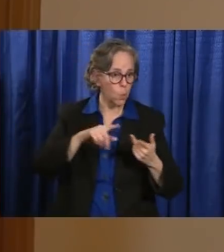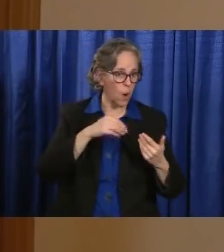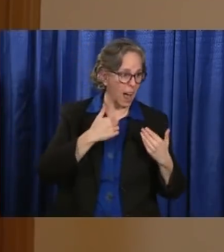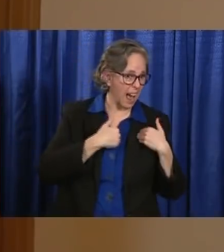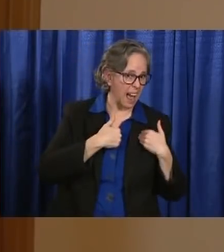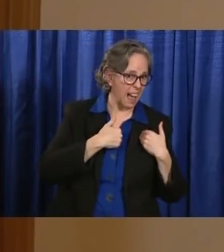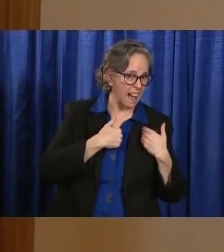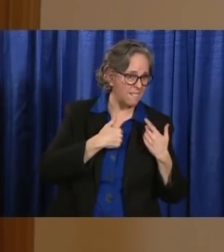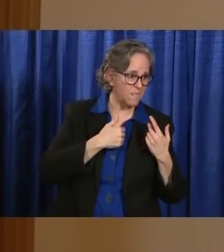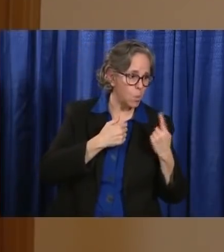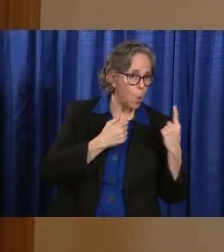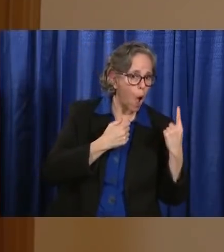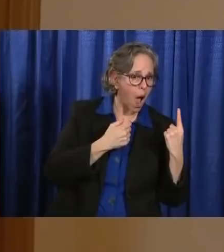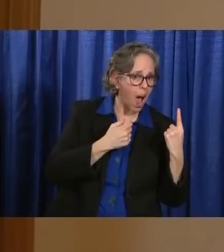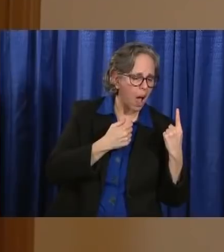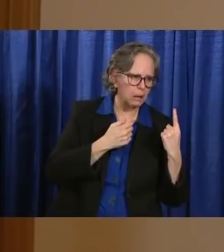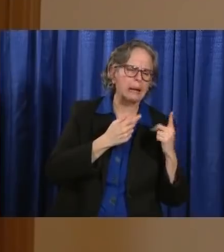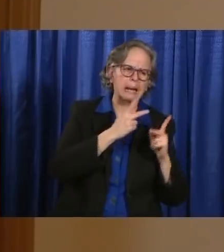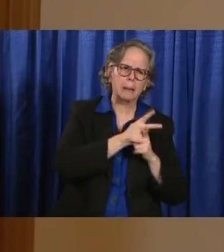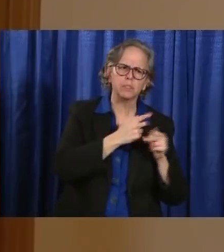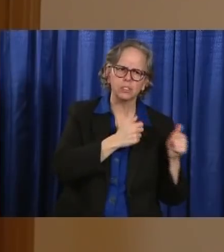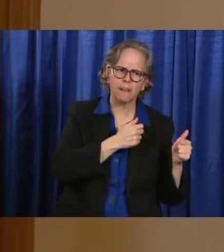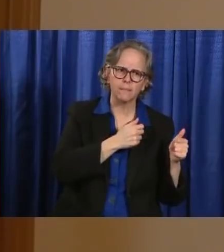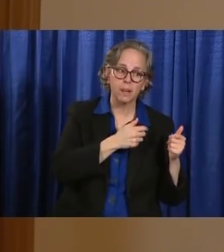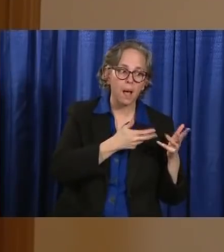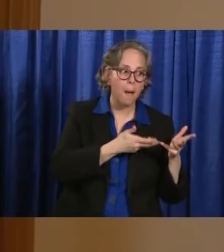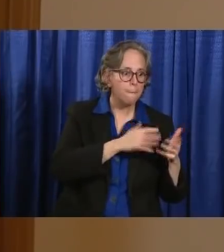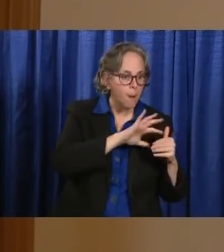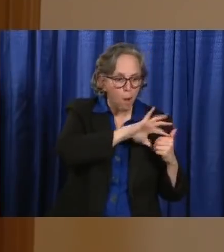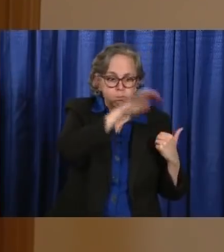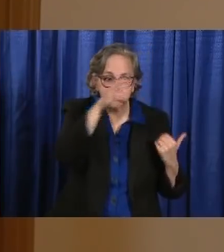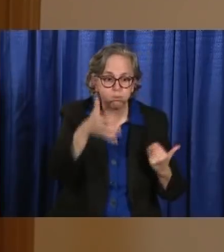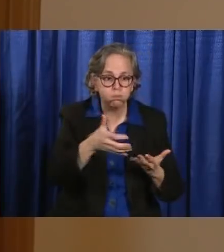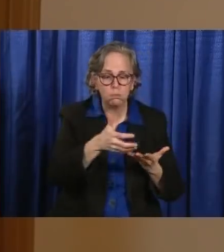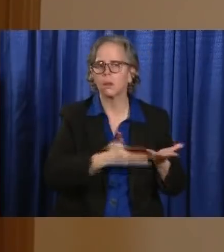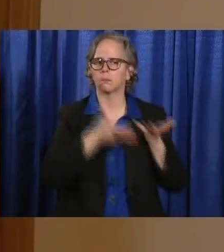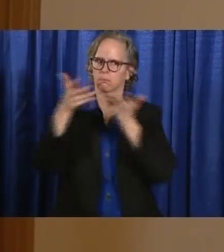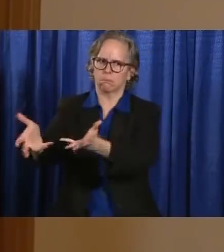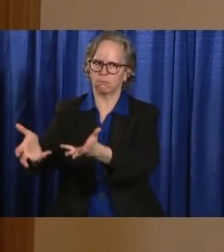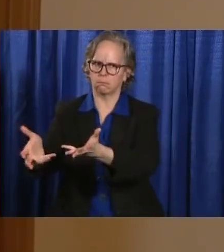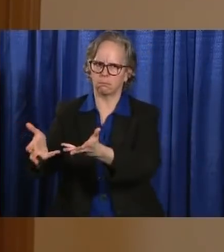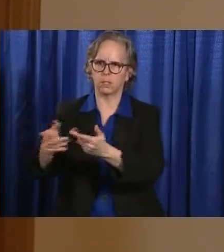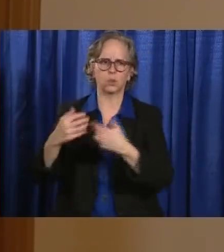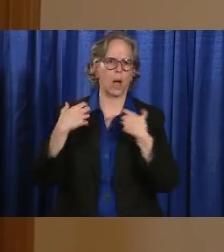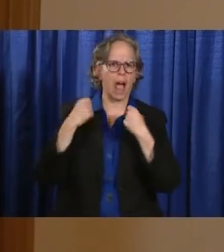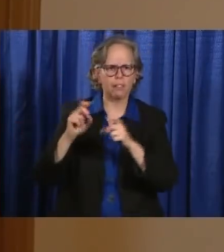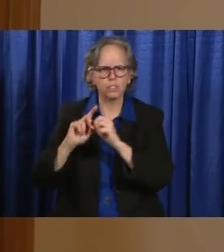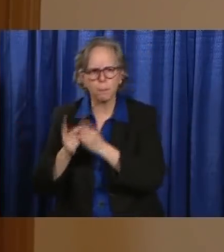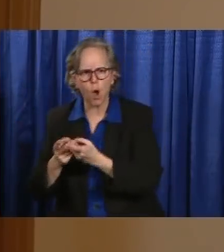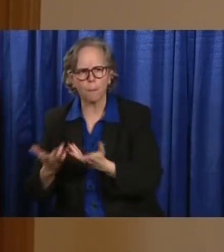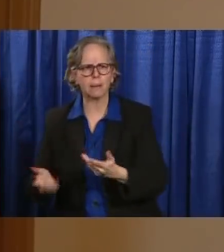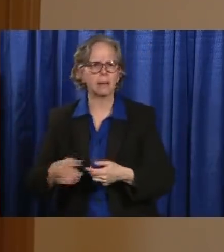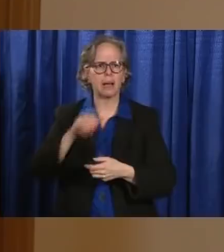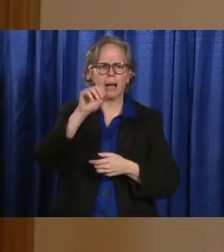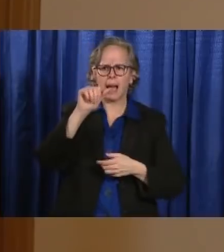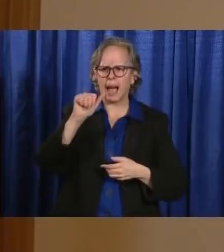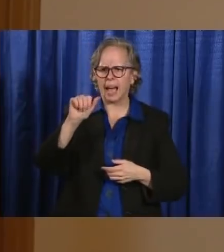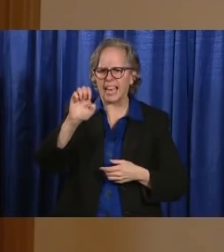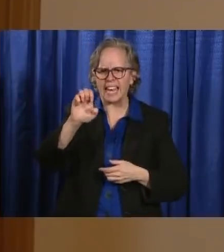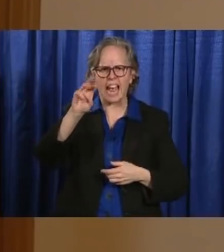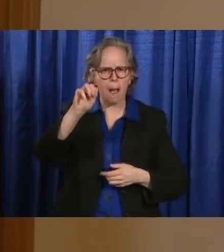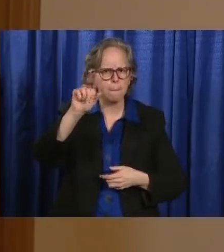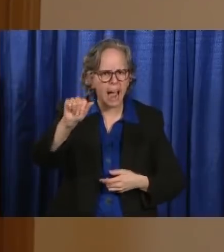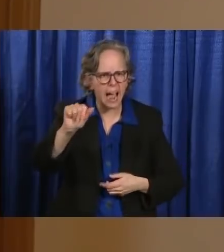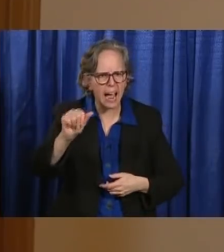2 for yourself, but get those to your local health department, your local EMA, or to a nursing home nearby